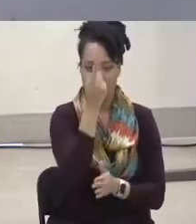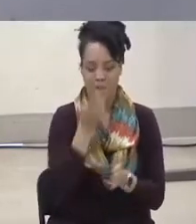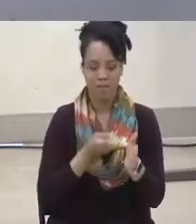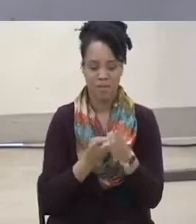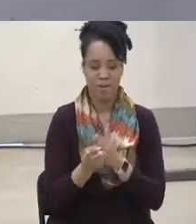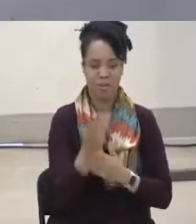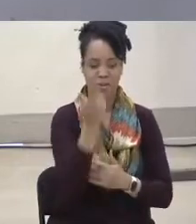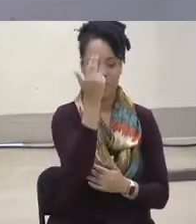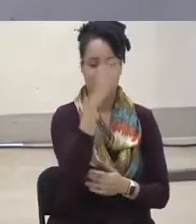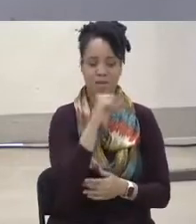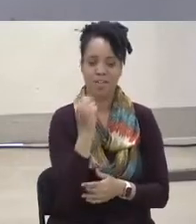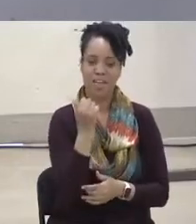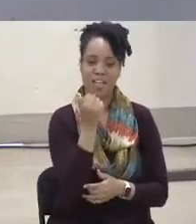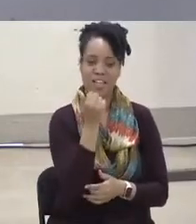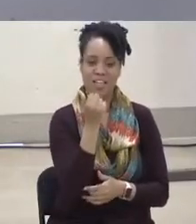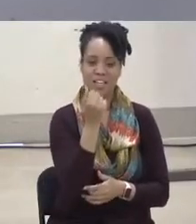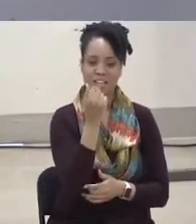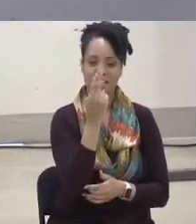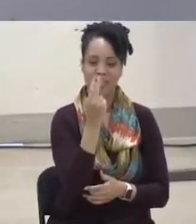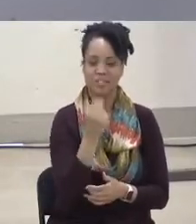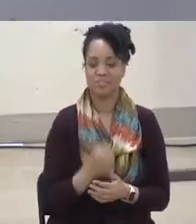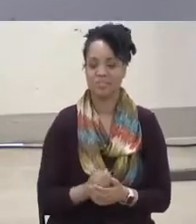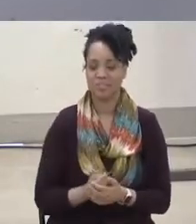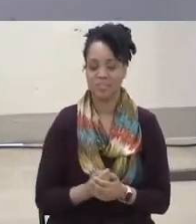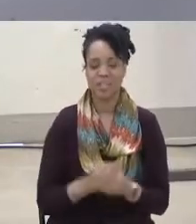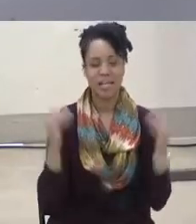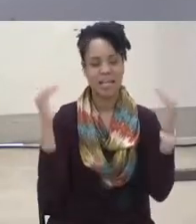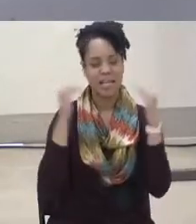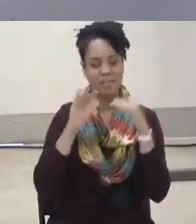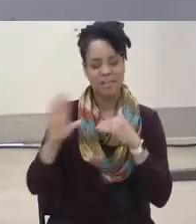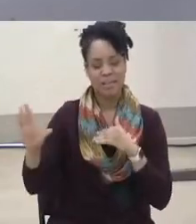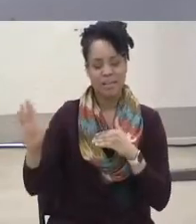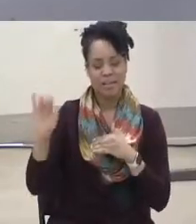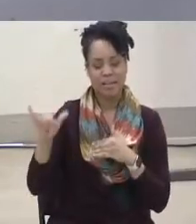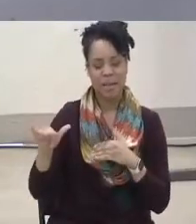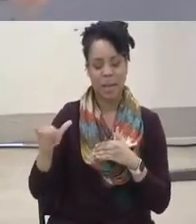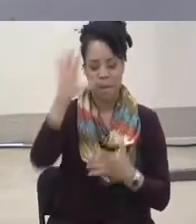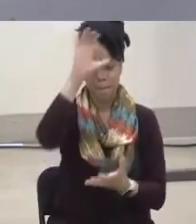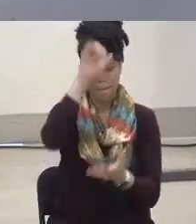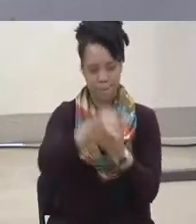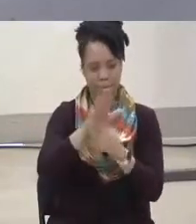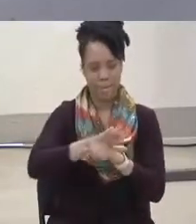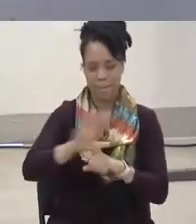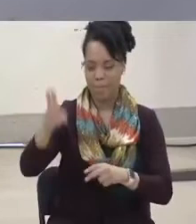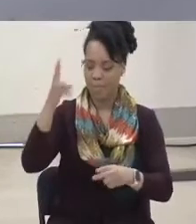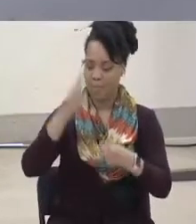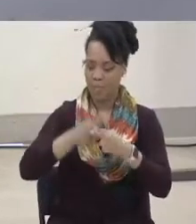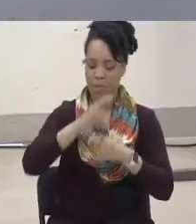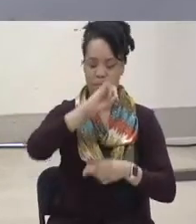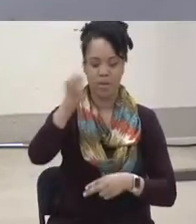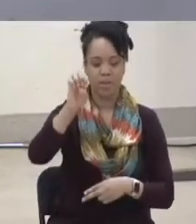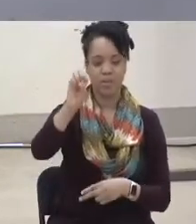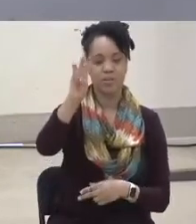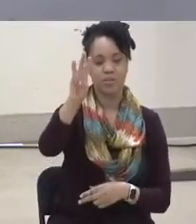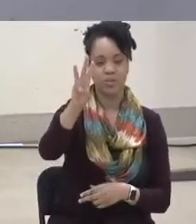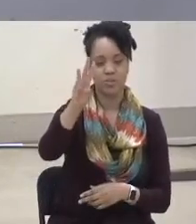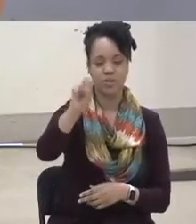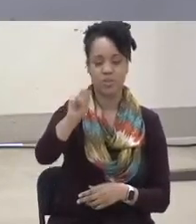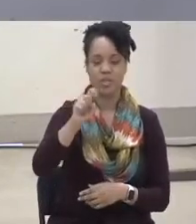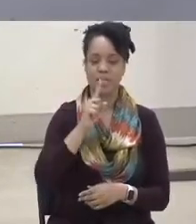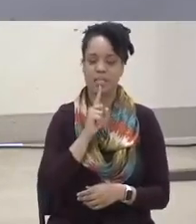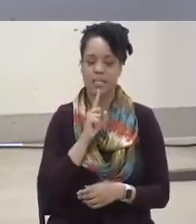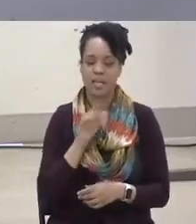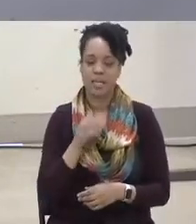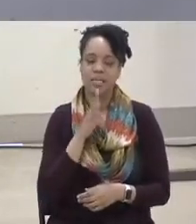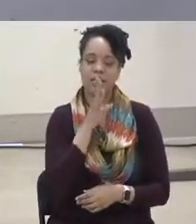that believe on his name. Y dice en Juan 1, 2 y 13, a los que creen en su nombre. The Jews who spoke Hebrew rejected him,